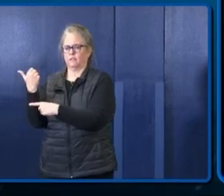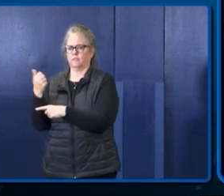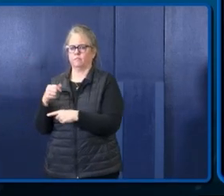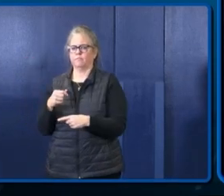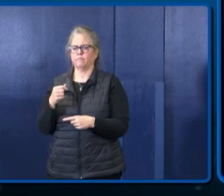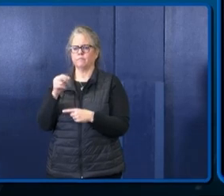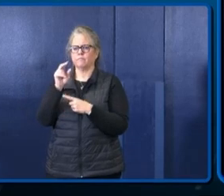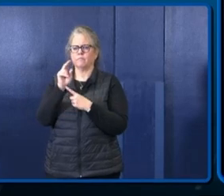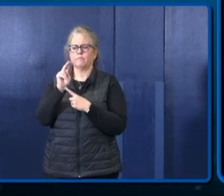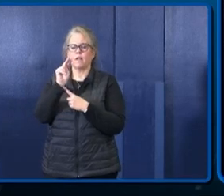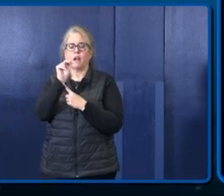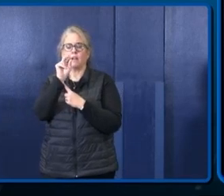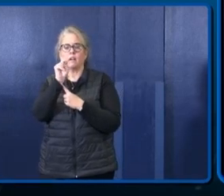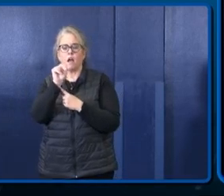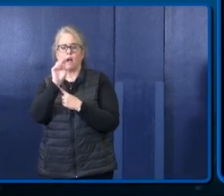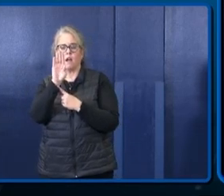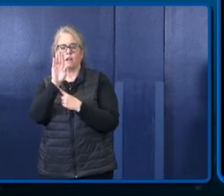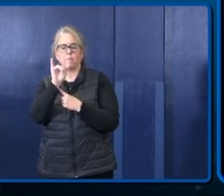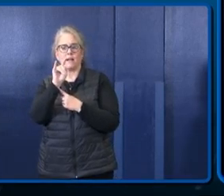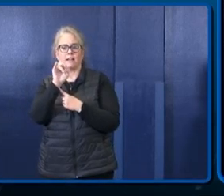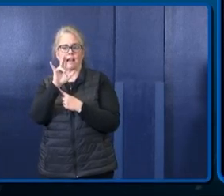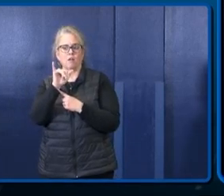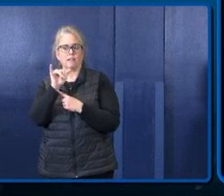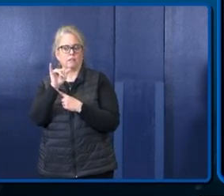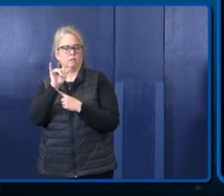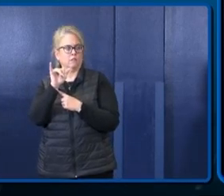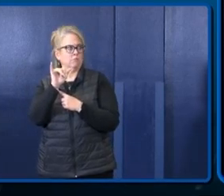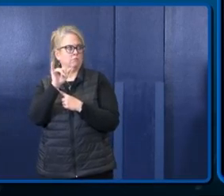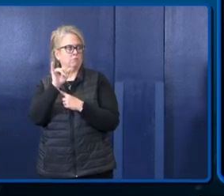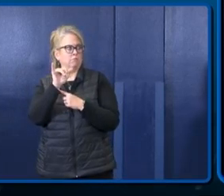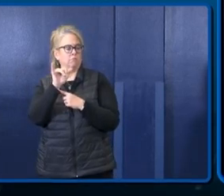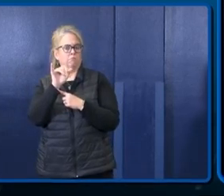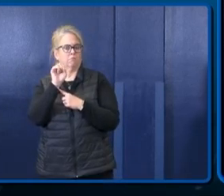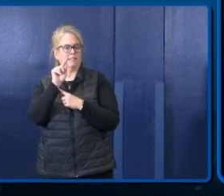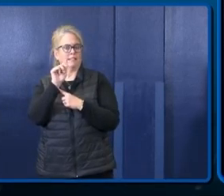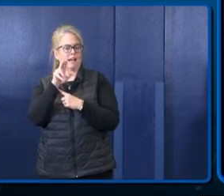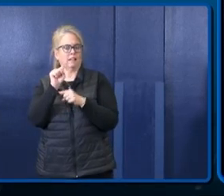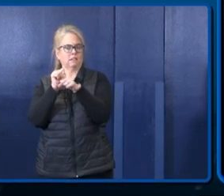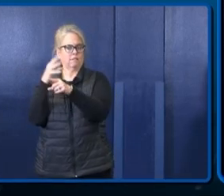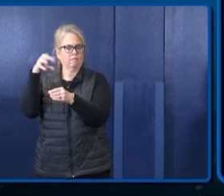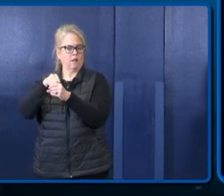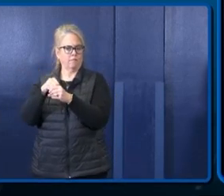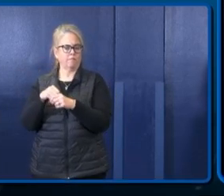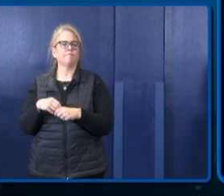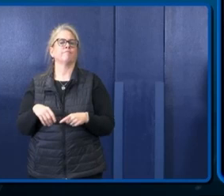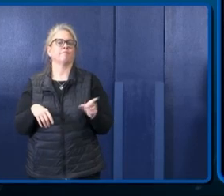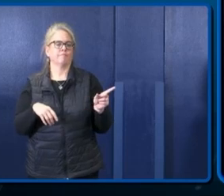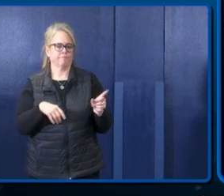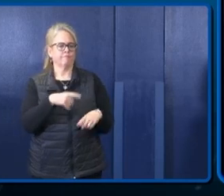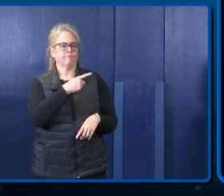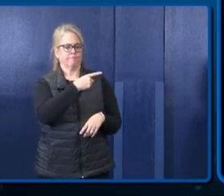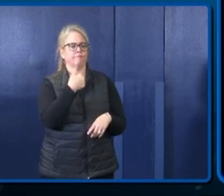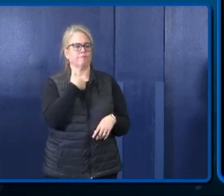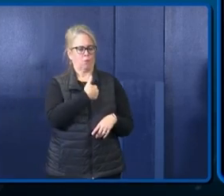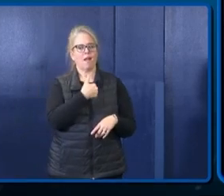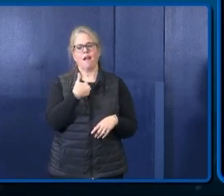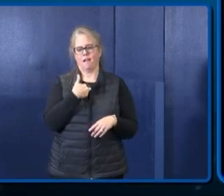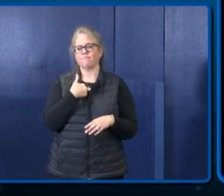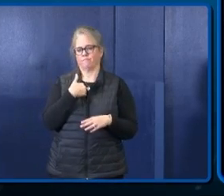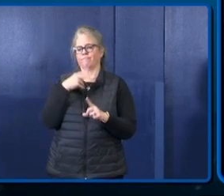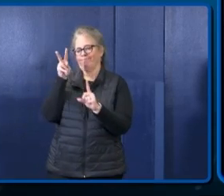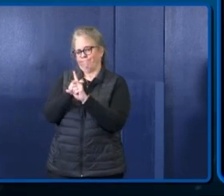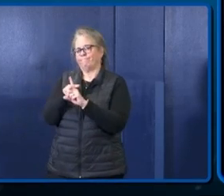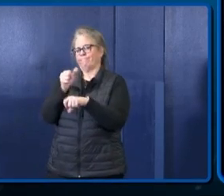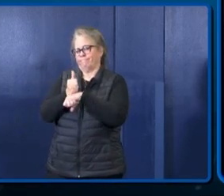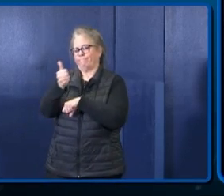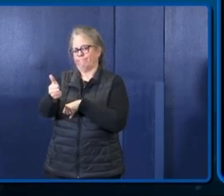crimes? We look at evidence to support our charges. We have an ethical obligation to only file charges that we think we can